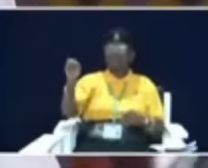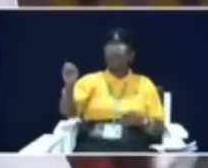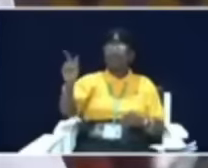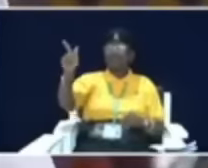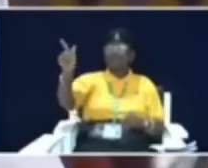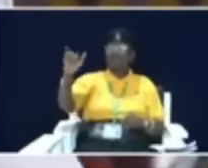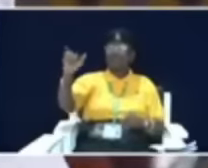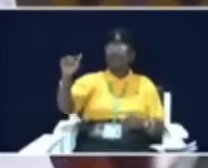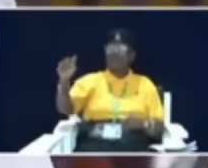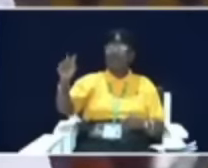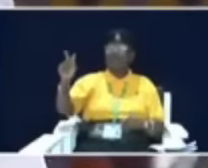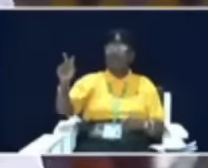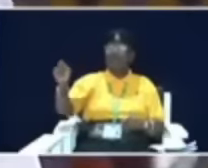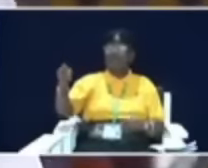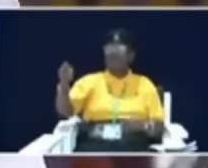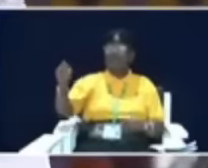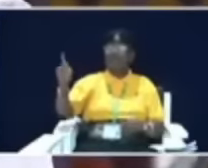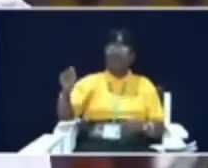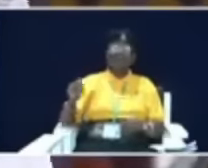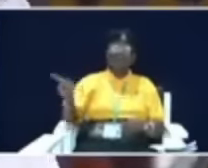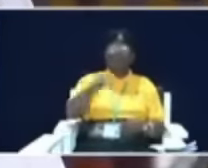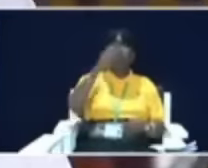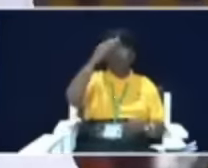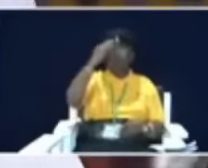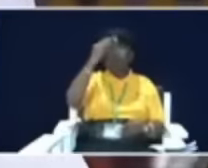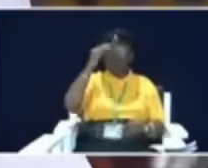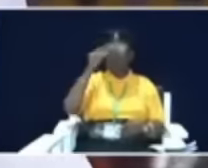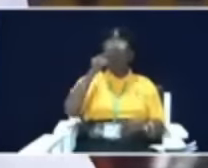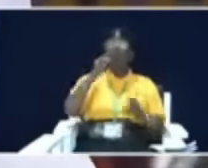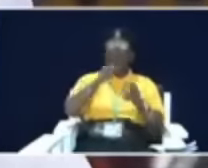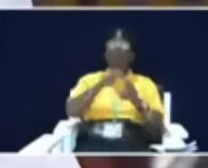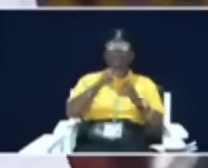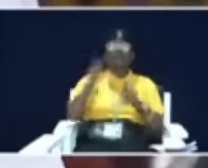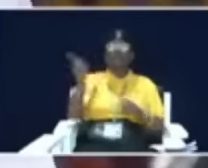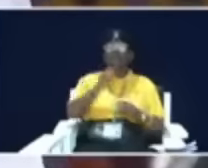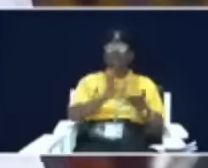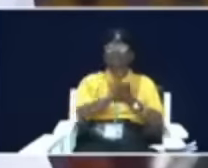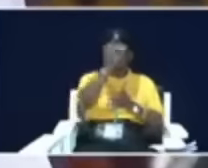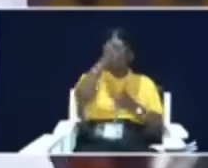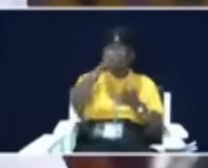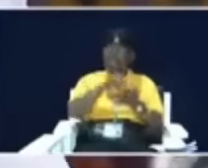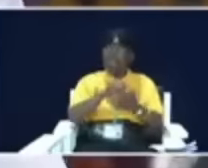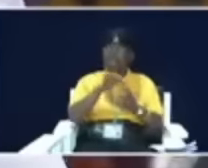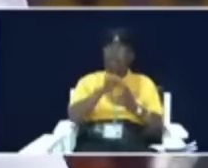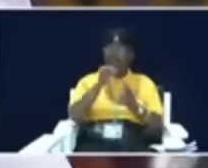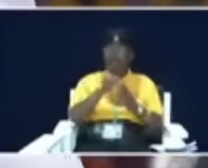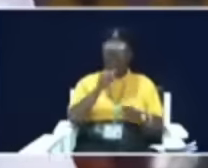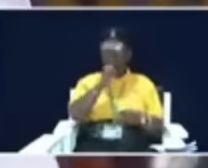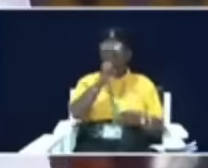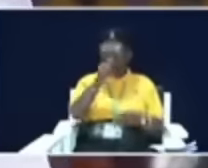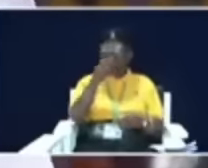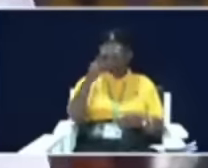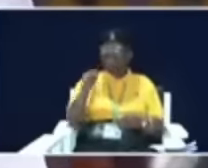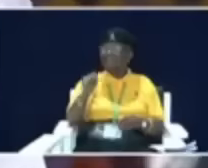You know, whether you believe it or not, the enemy can see a little bit into your